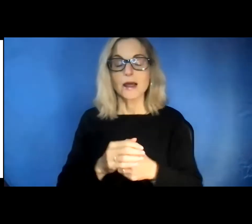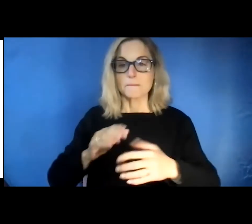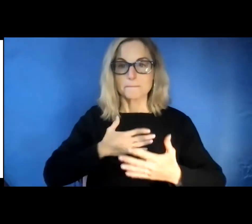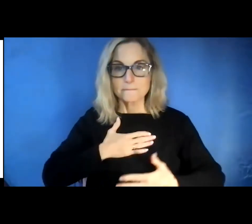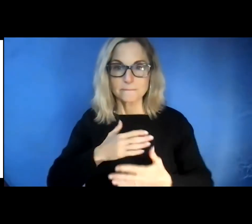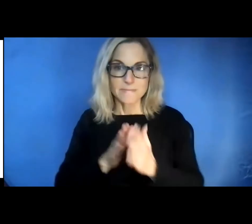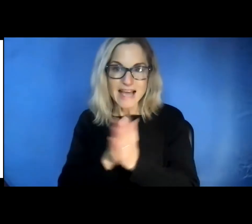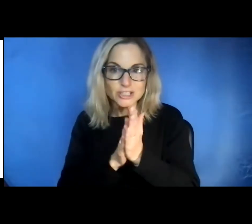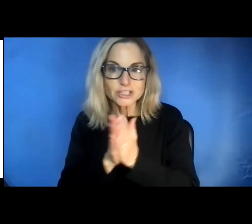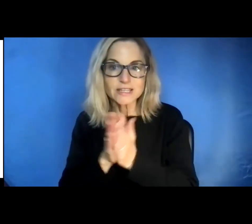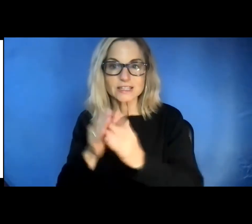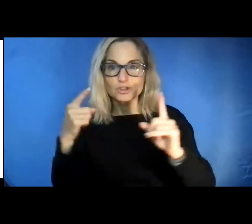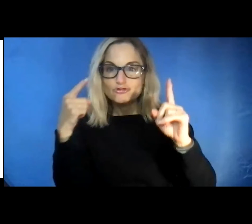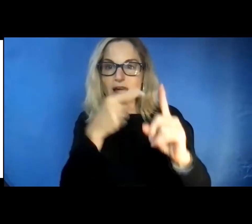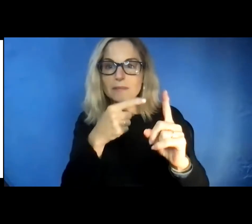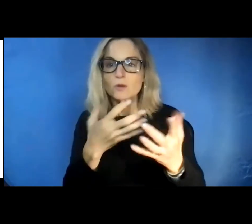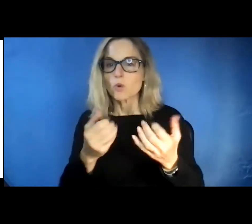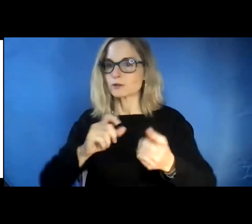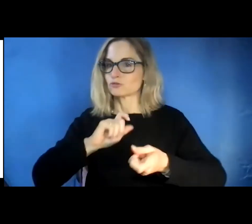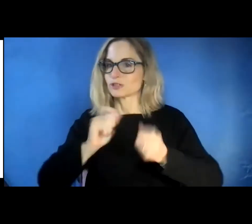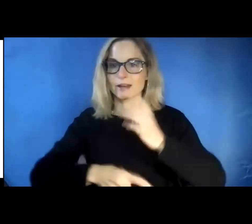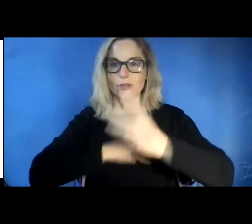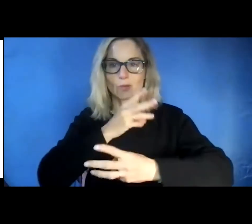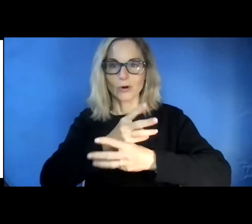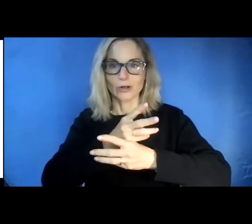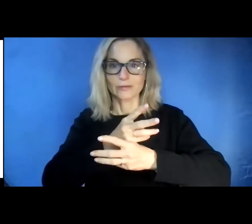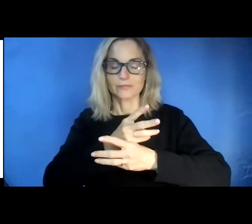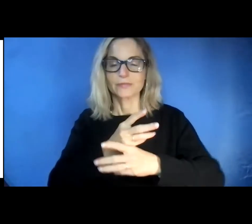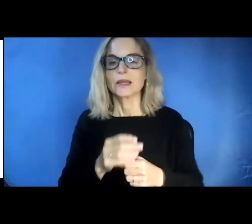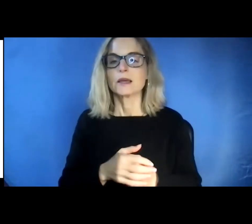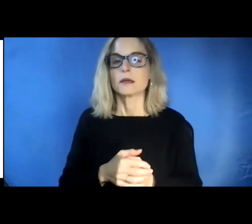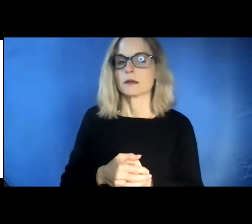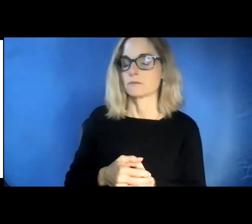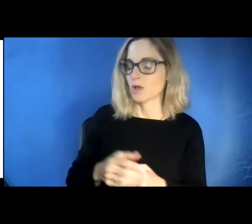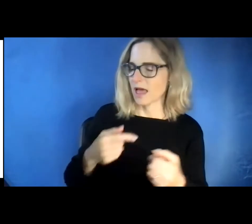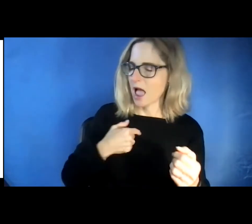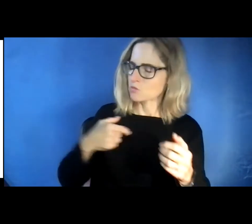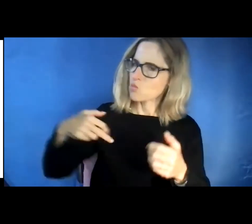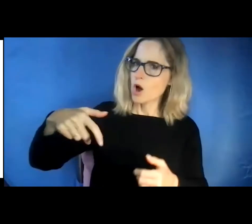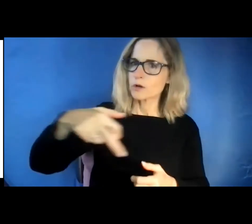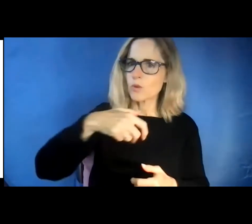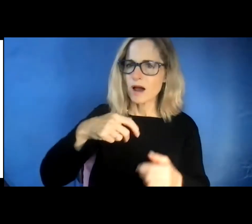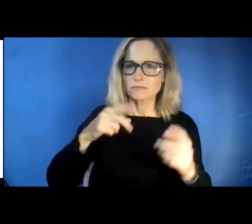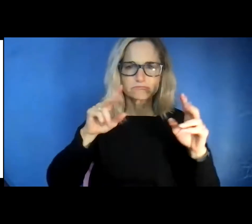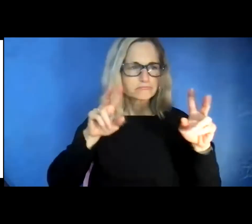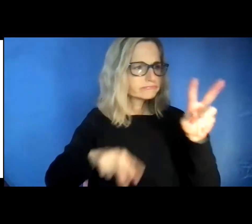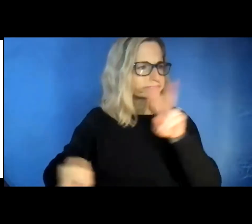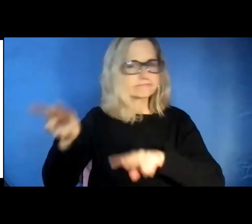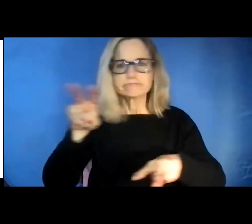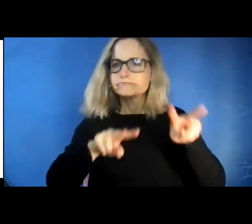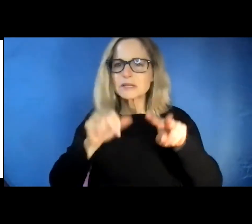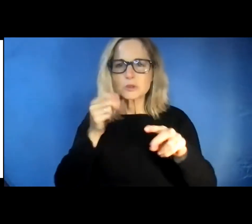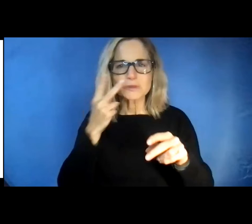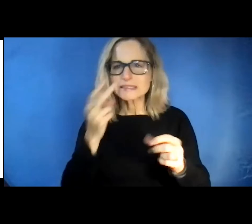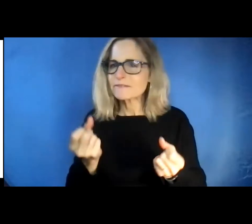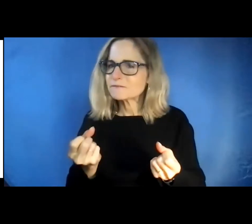to change the world. But I don't see as many people as I expected. Well, that's because automation is everywhere you look. I don't see a lot of human